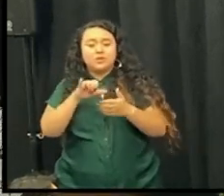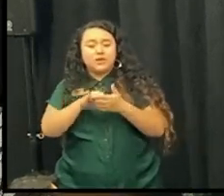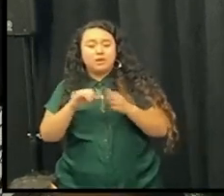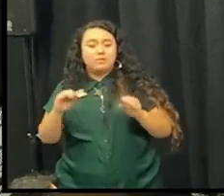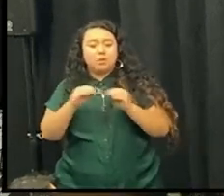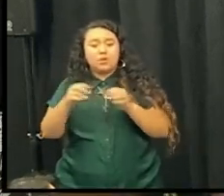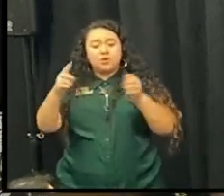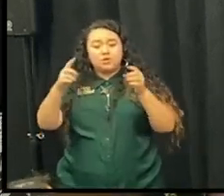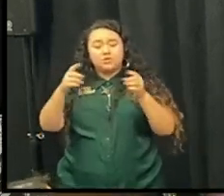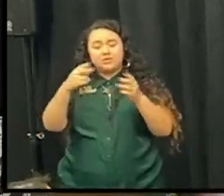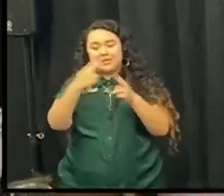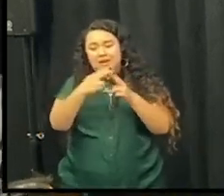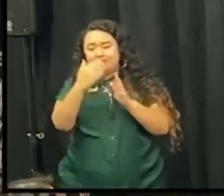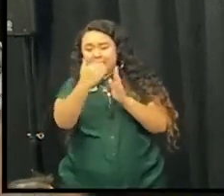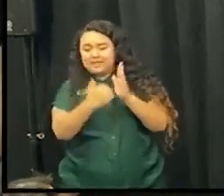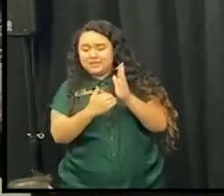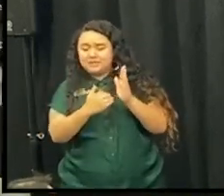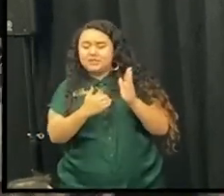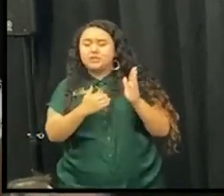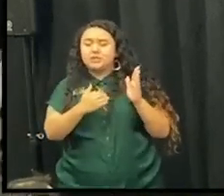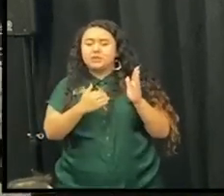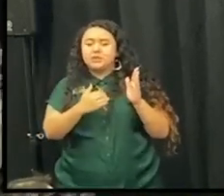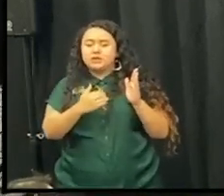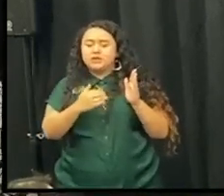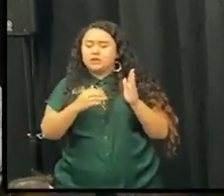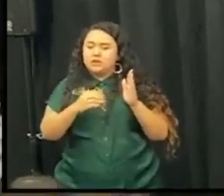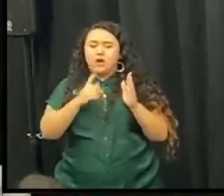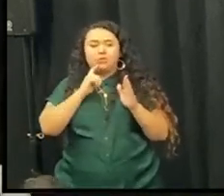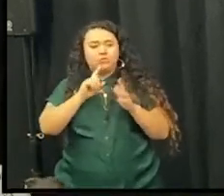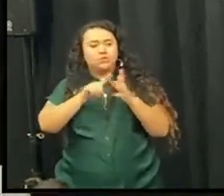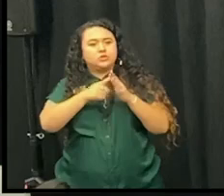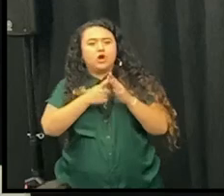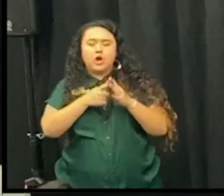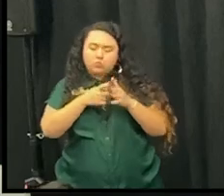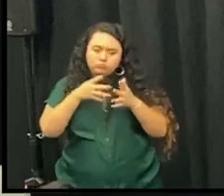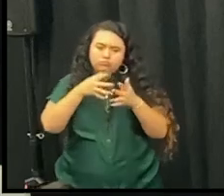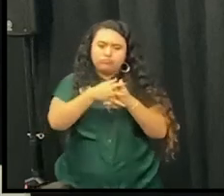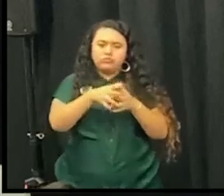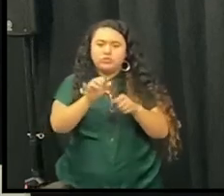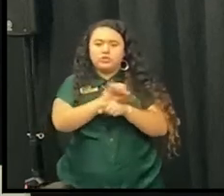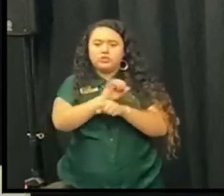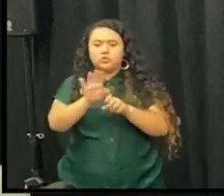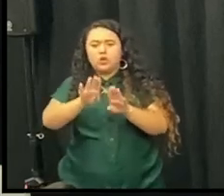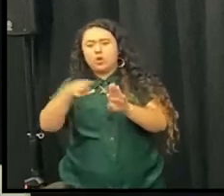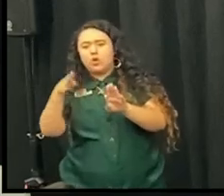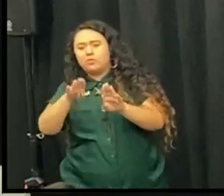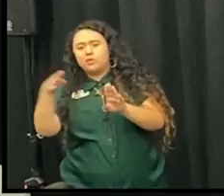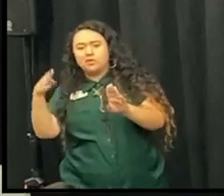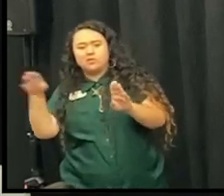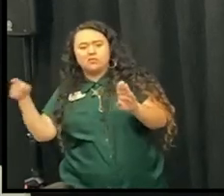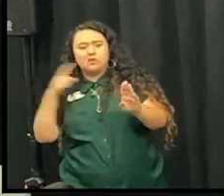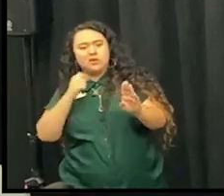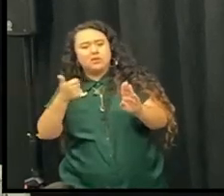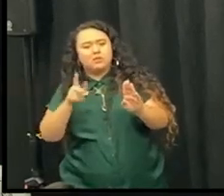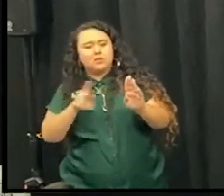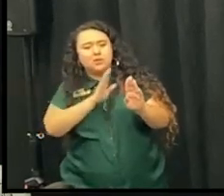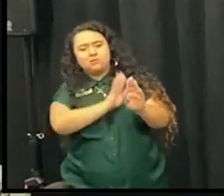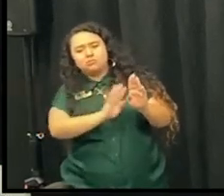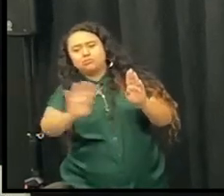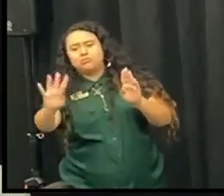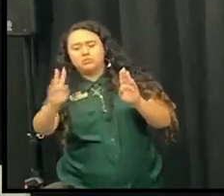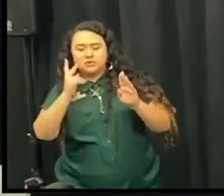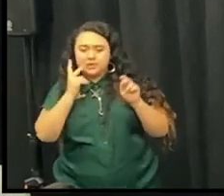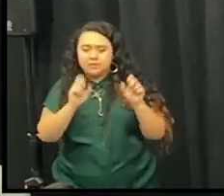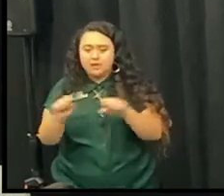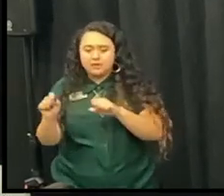these directories take shape in our industry, we're just opening the doors for other people to step through and see that it's